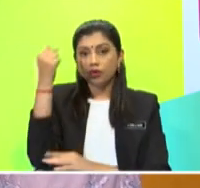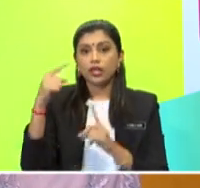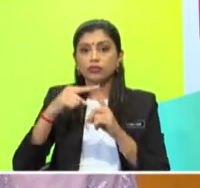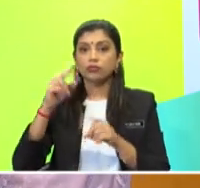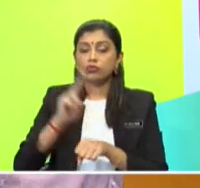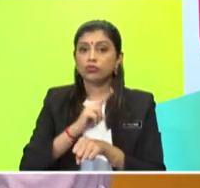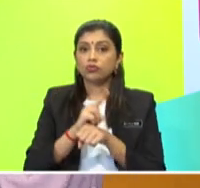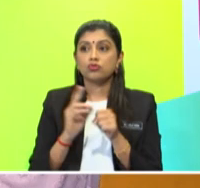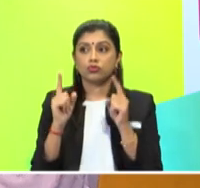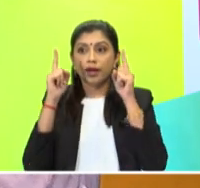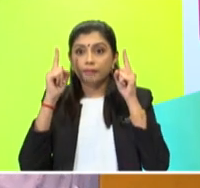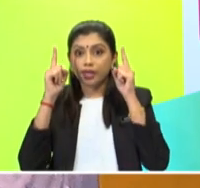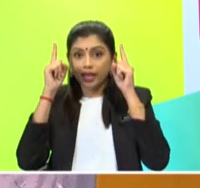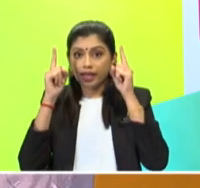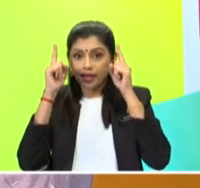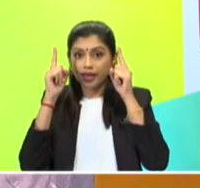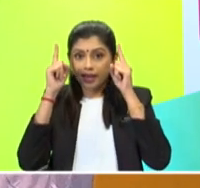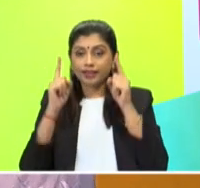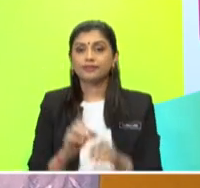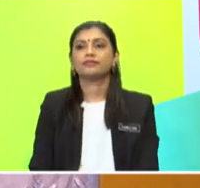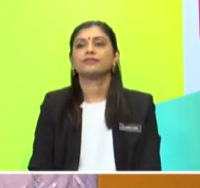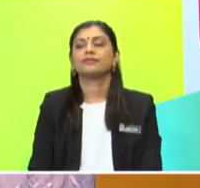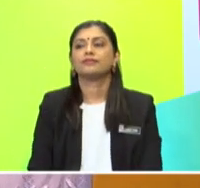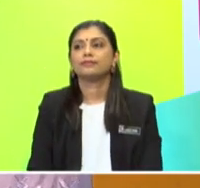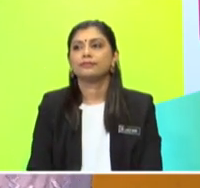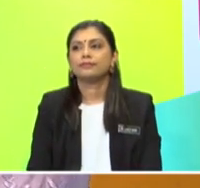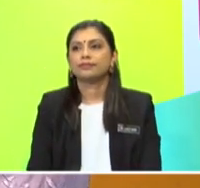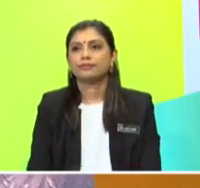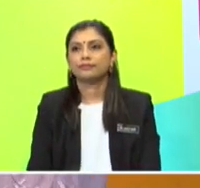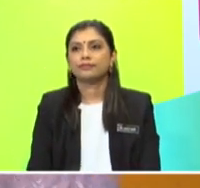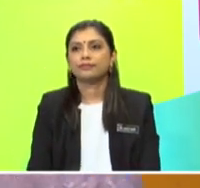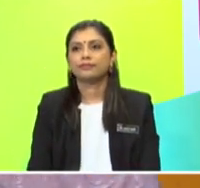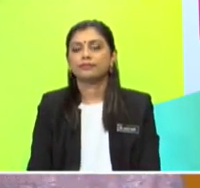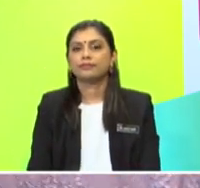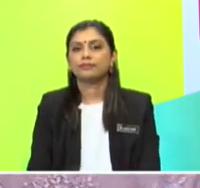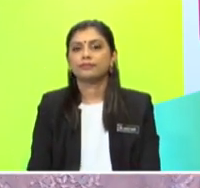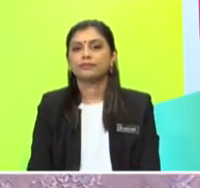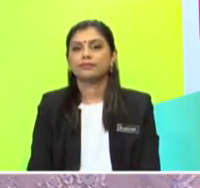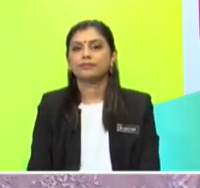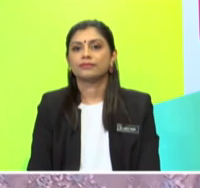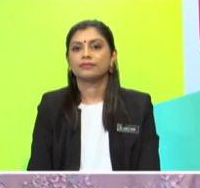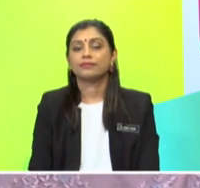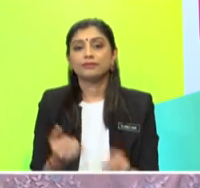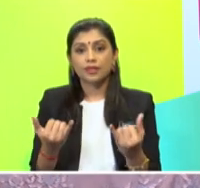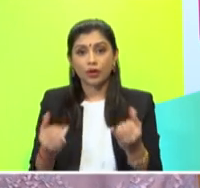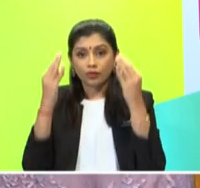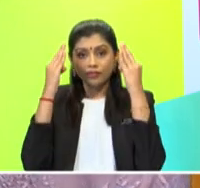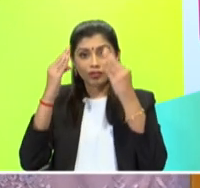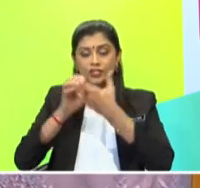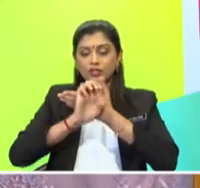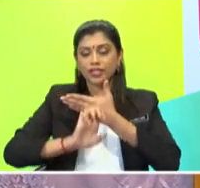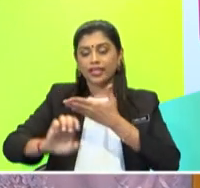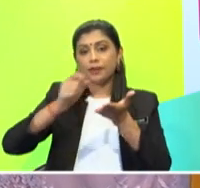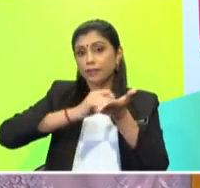when it comes to writing. Yeah? Now, the next one, Sean, we are going to focus on our email writing specifically. So the